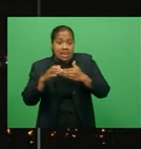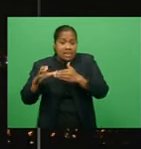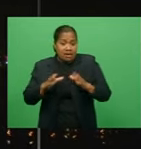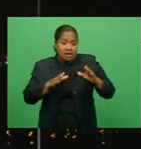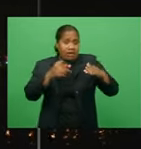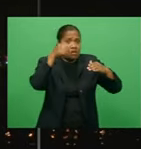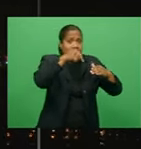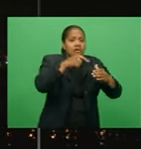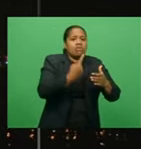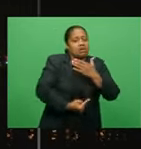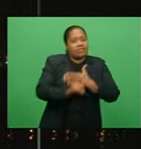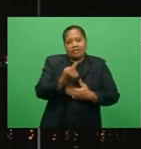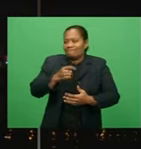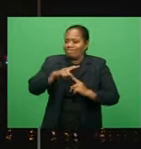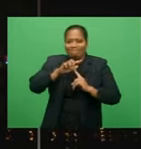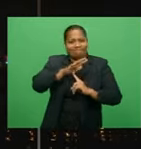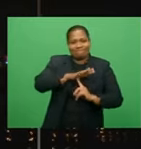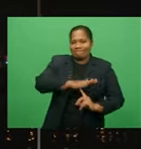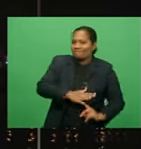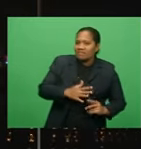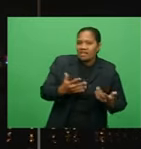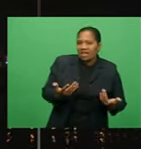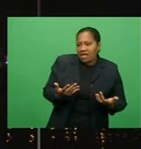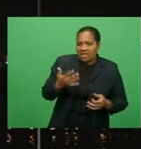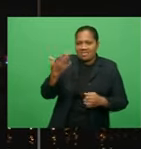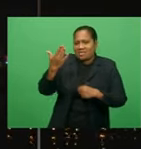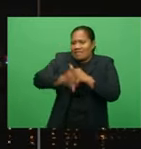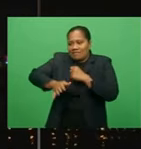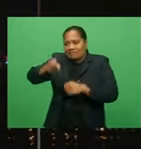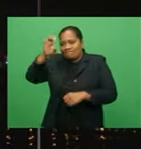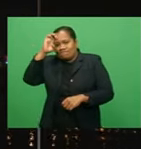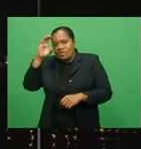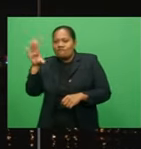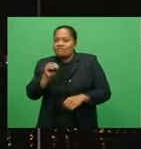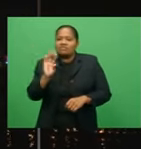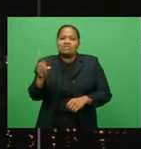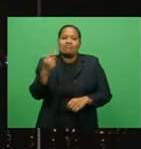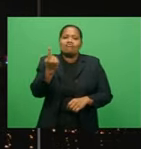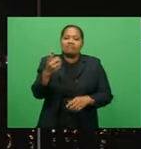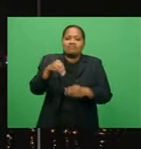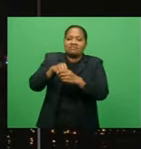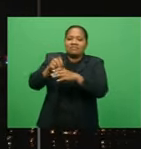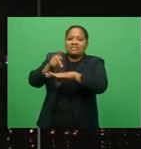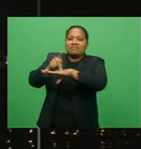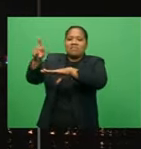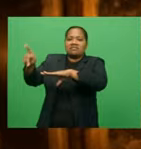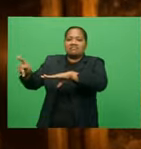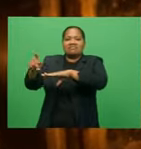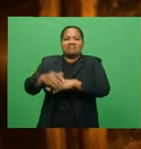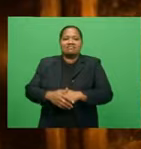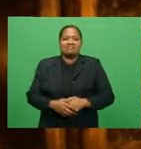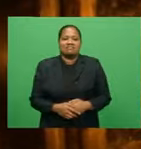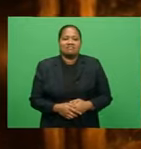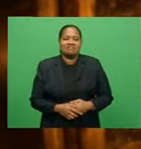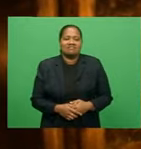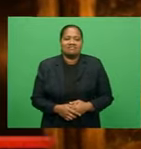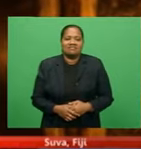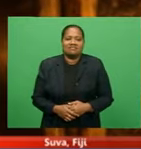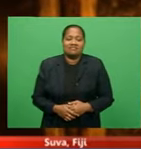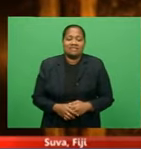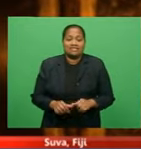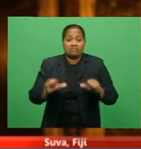have expressed disappointment, saying they did not expect this from someone holding a position in Parliament. The president